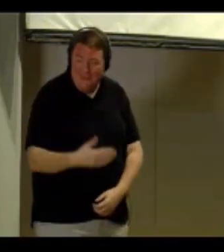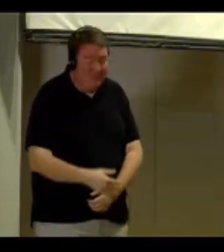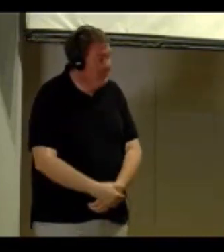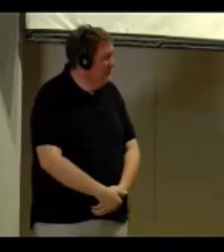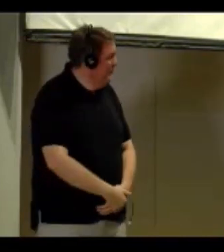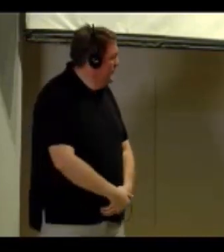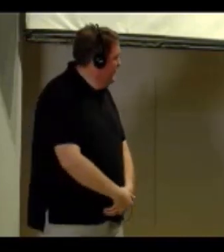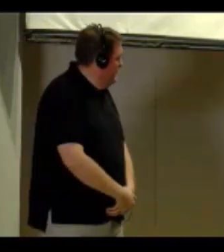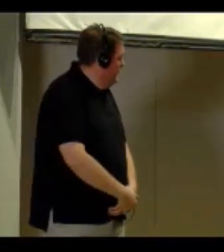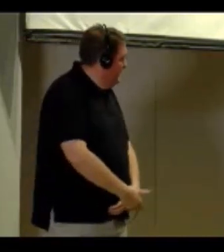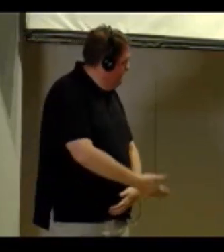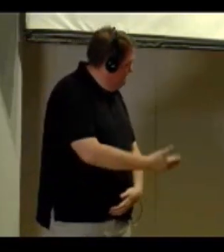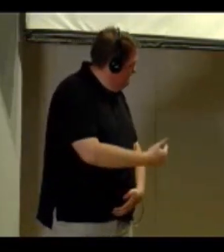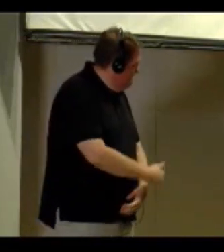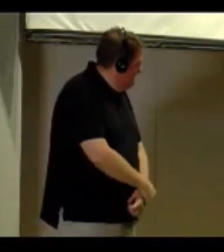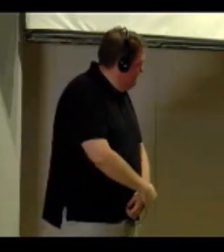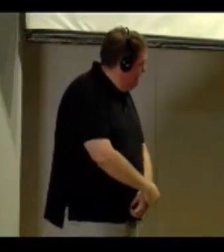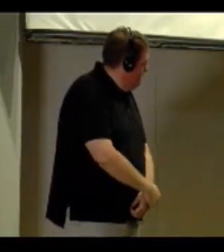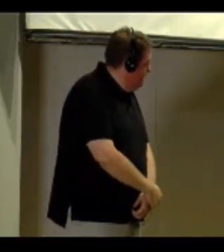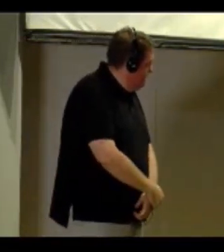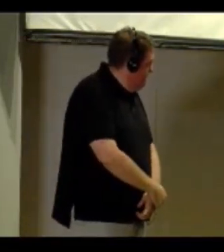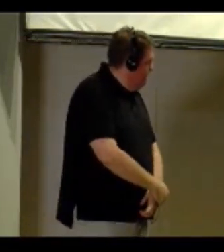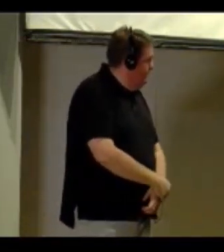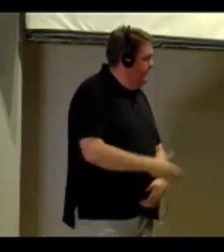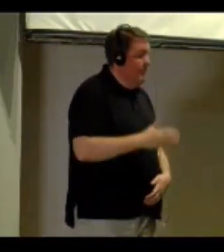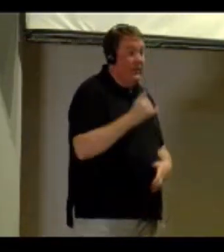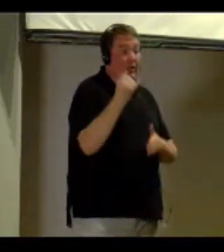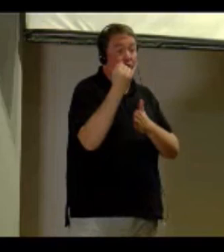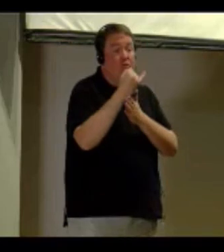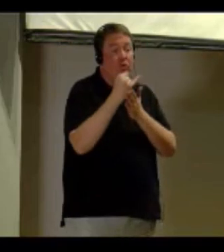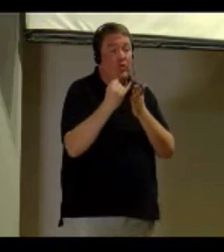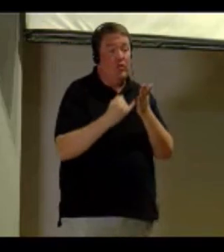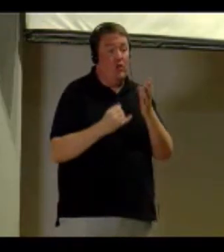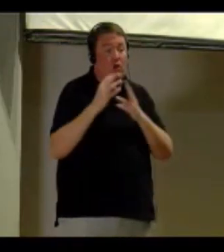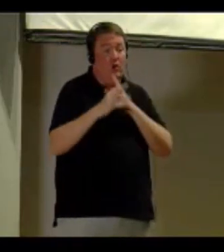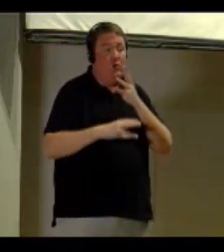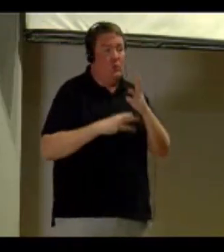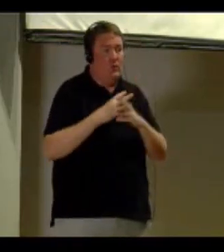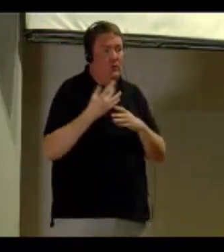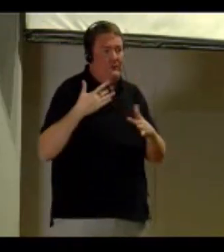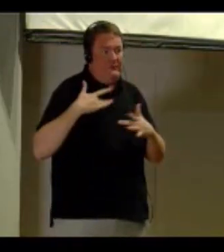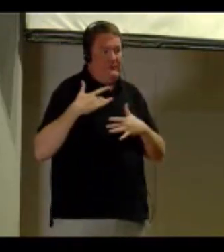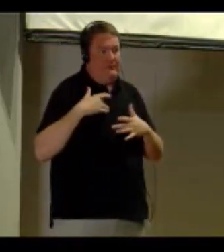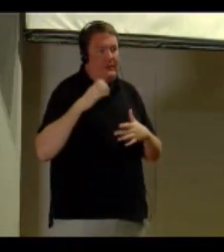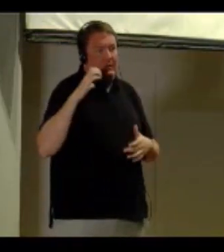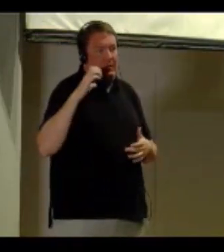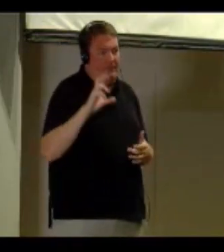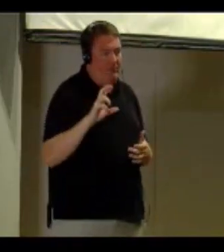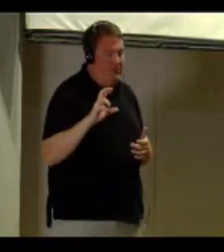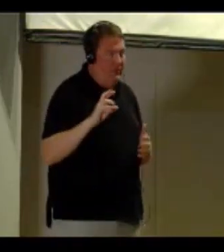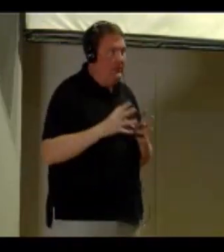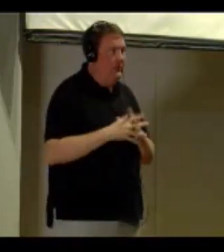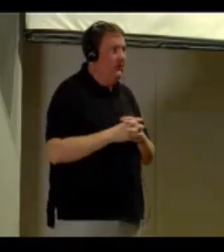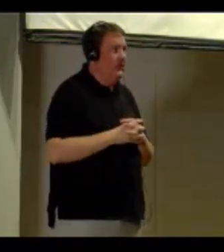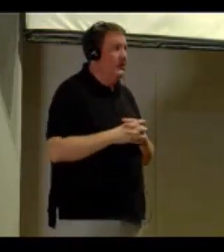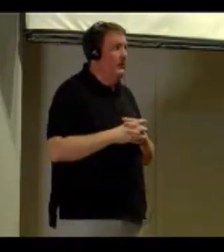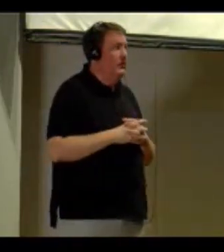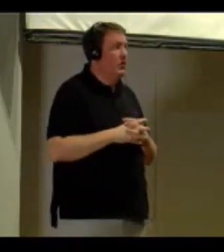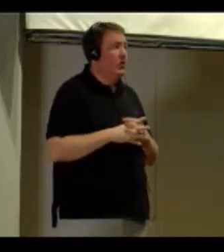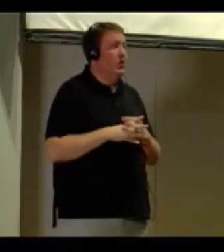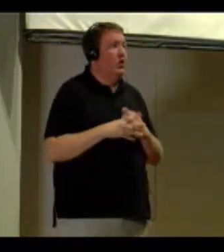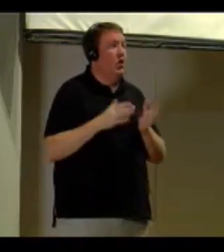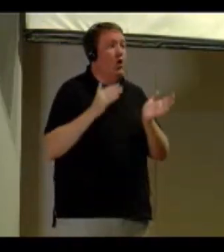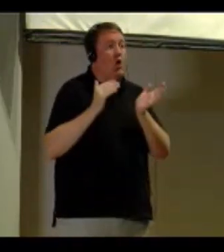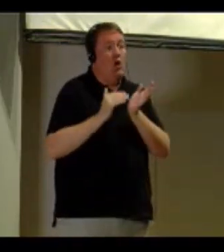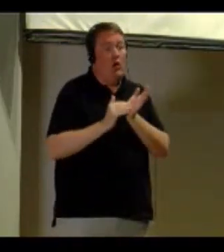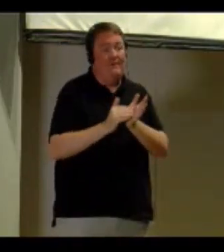Well, one thing we spend a lot of time fretting about in the art world is copyright, and often that's retained